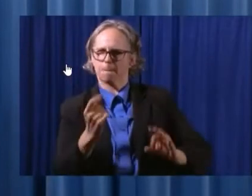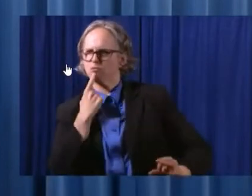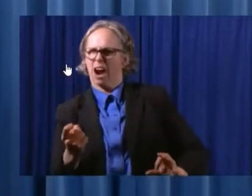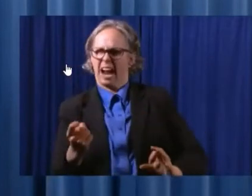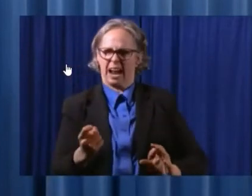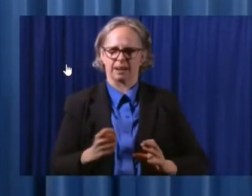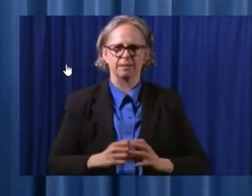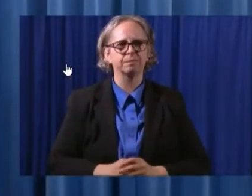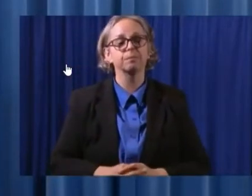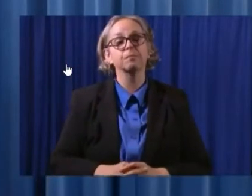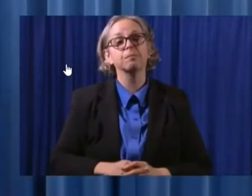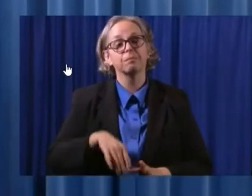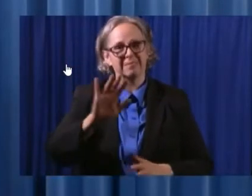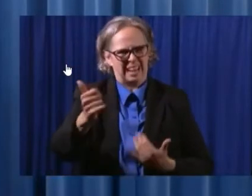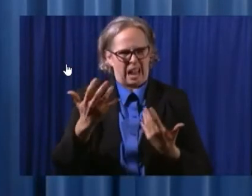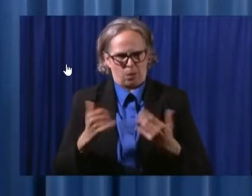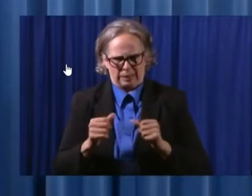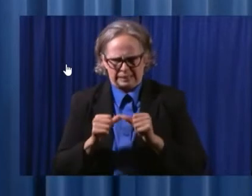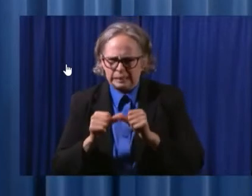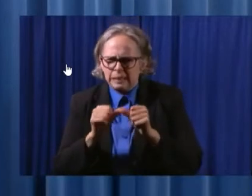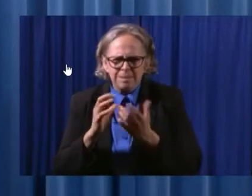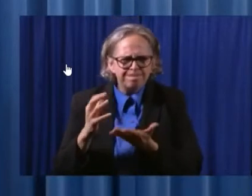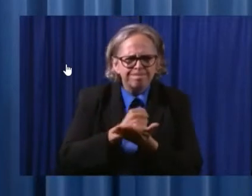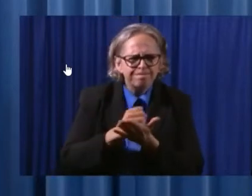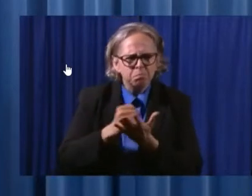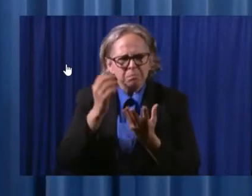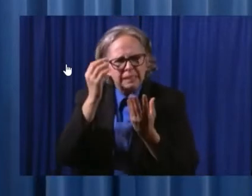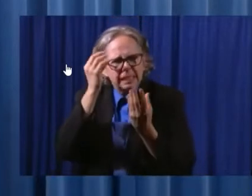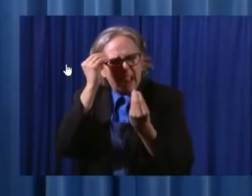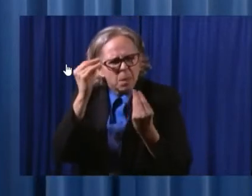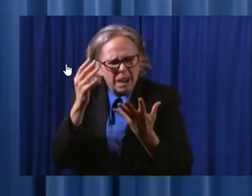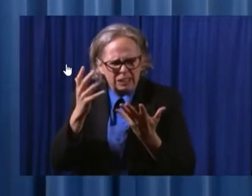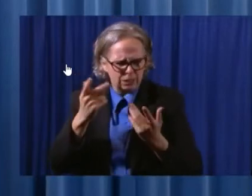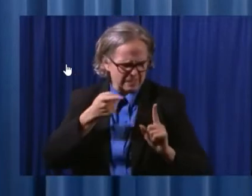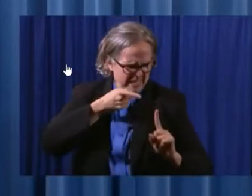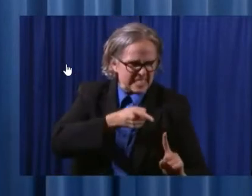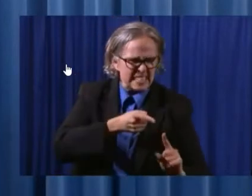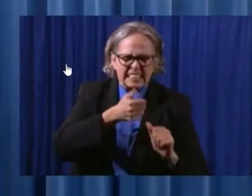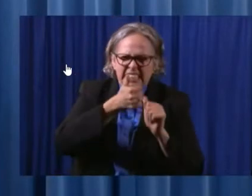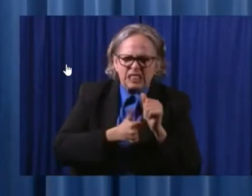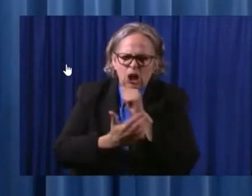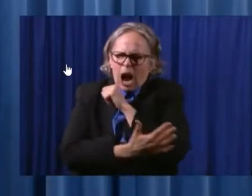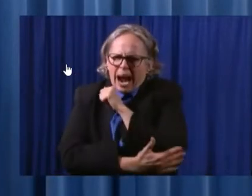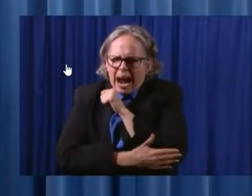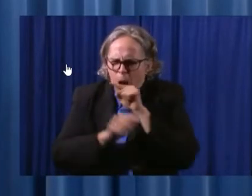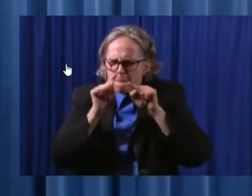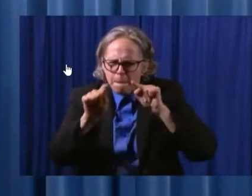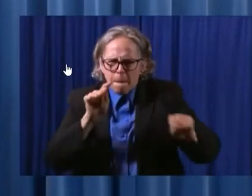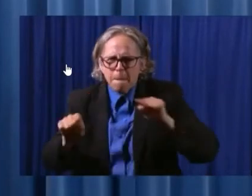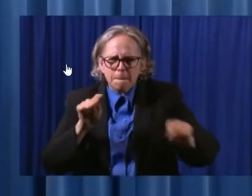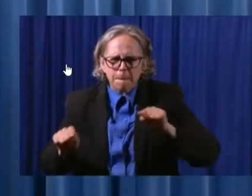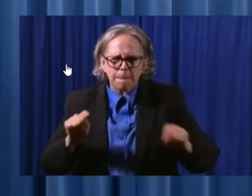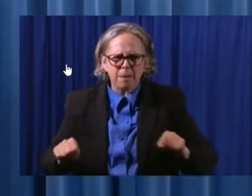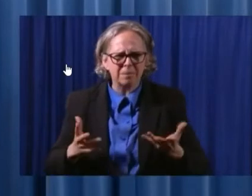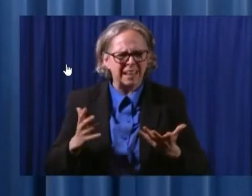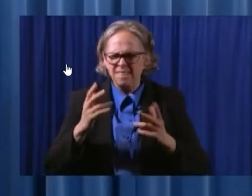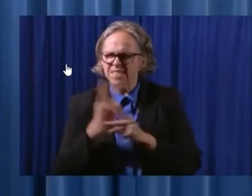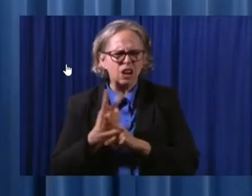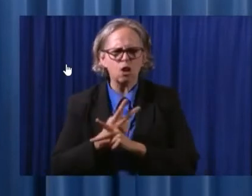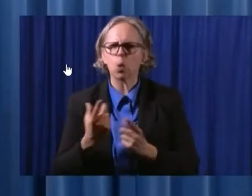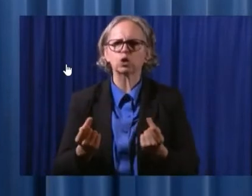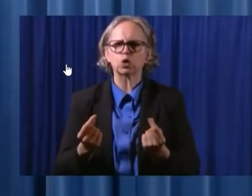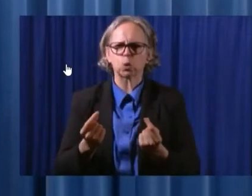drill down and get you better information about how it is spreading. But this